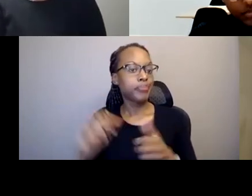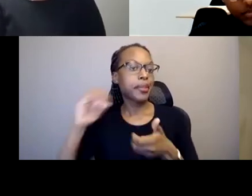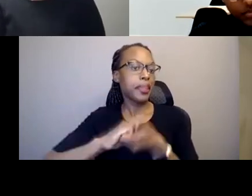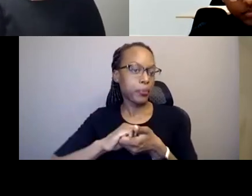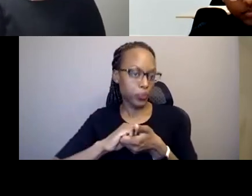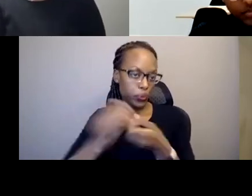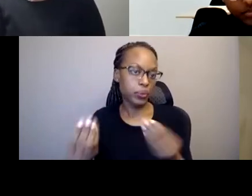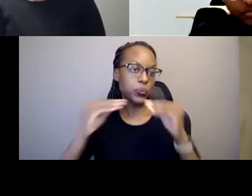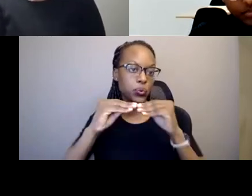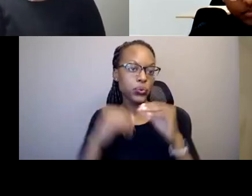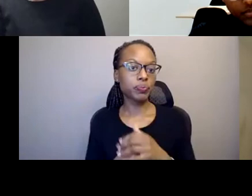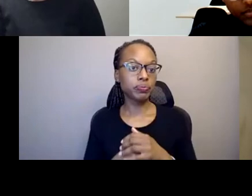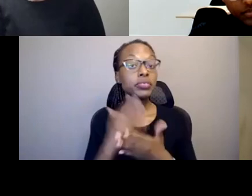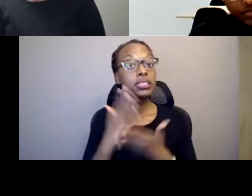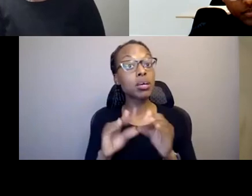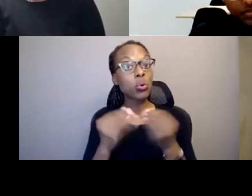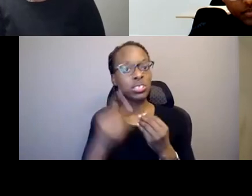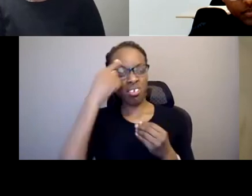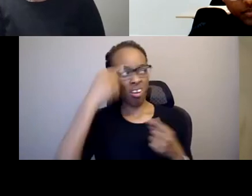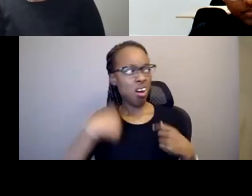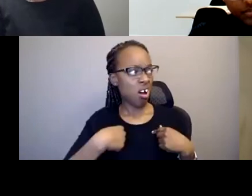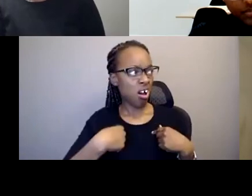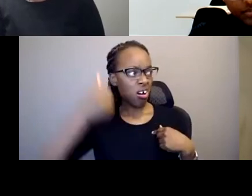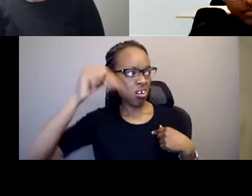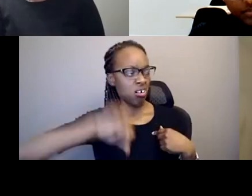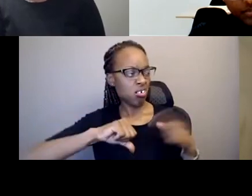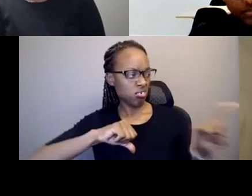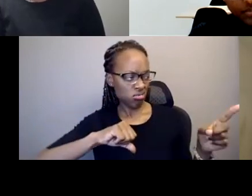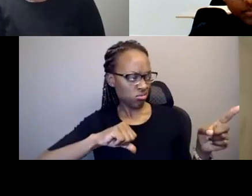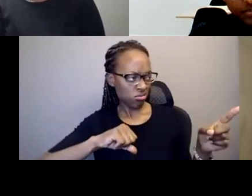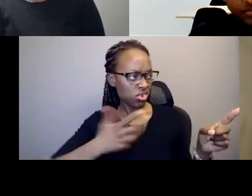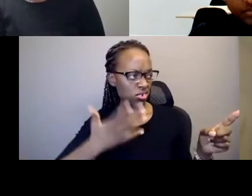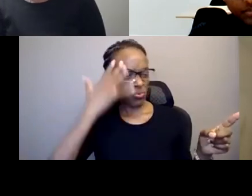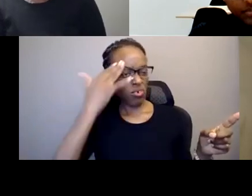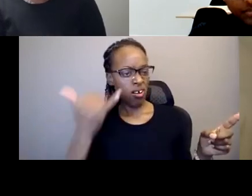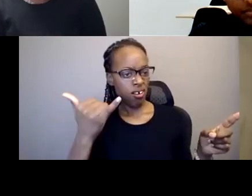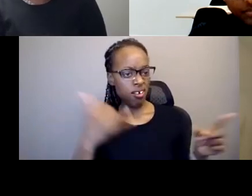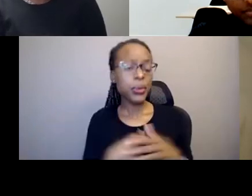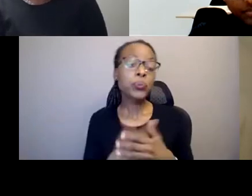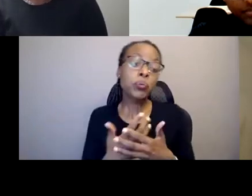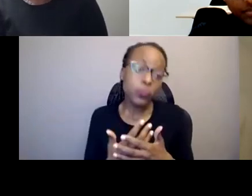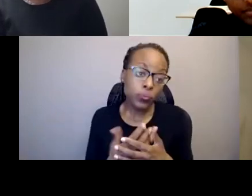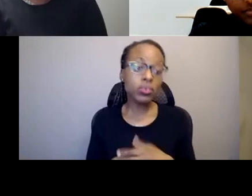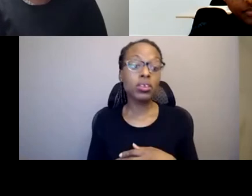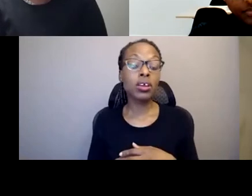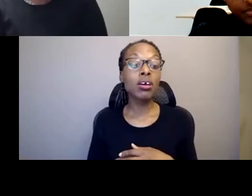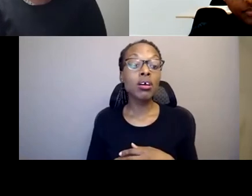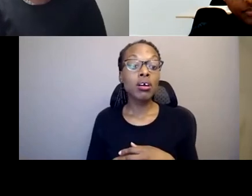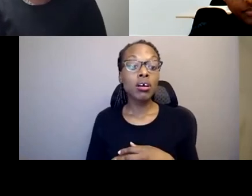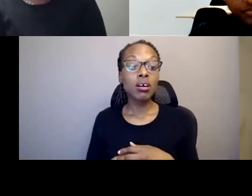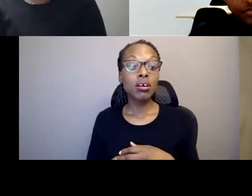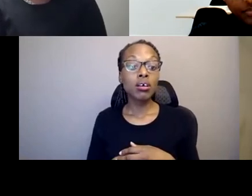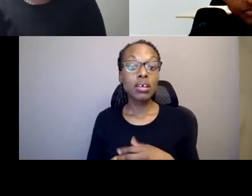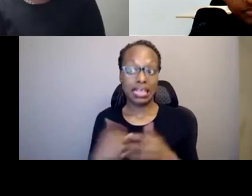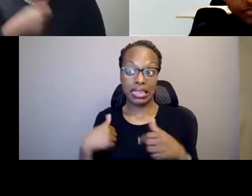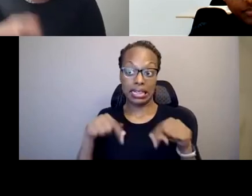Some might think, why not us? I have to say that I would argue that we've been pretty successful in winning awards this